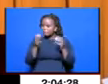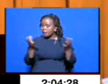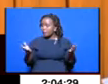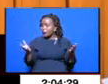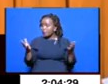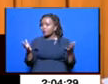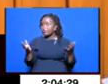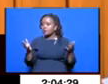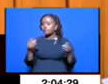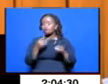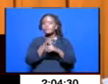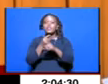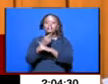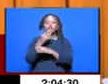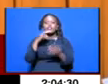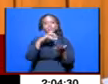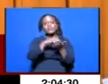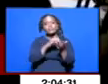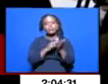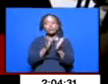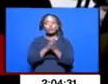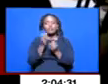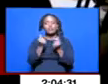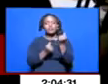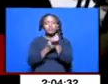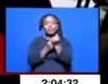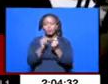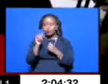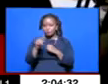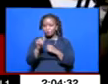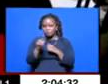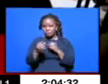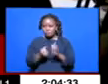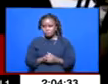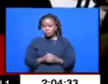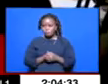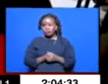in various cases in support of this. Now,